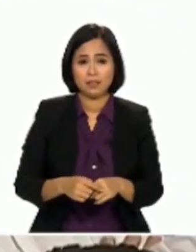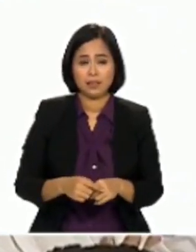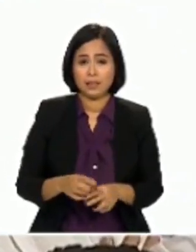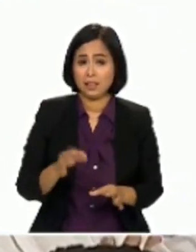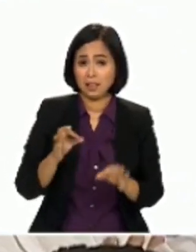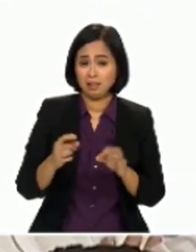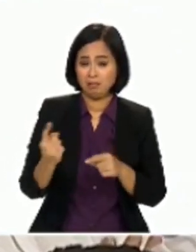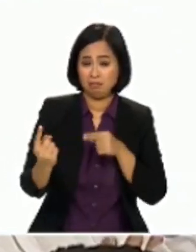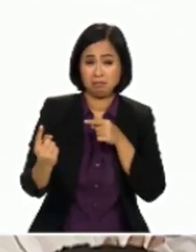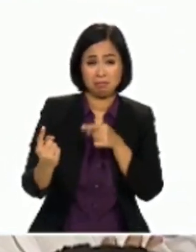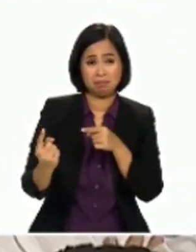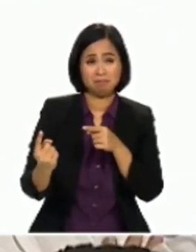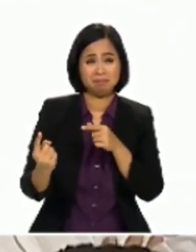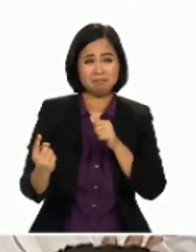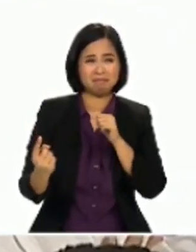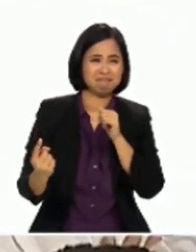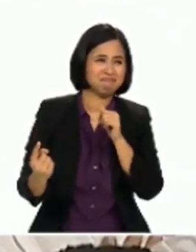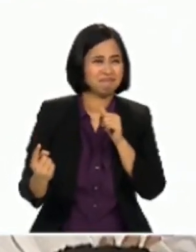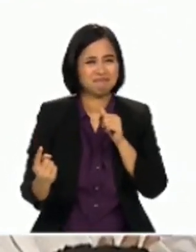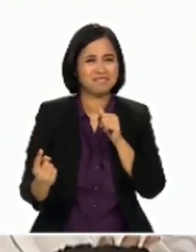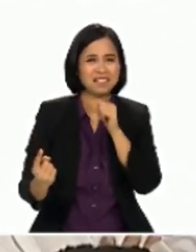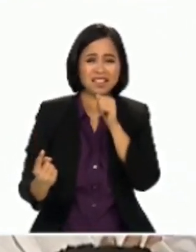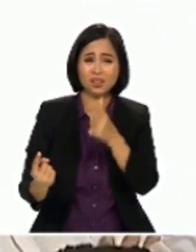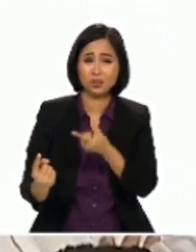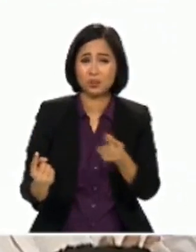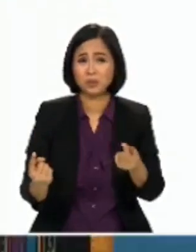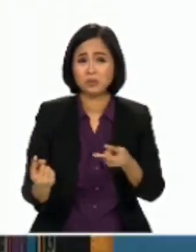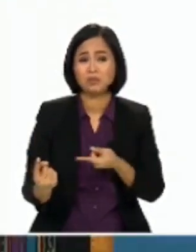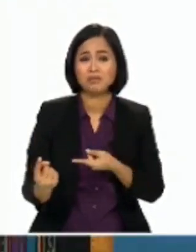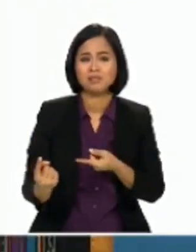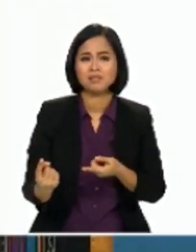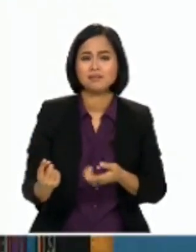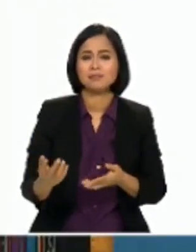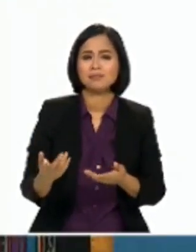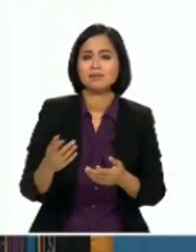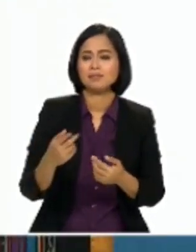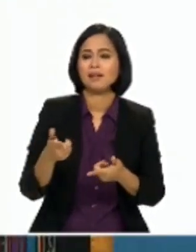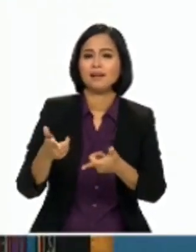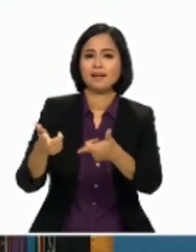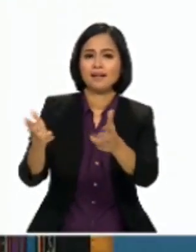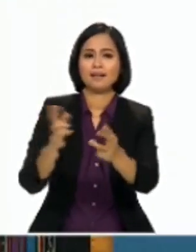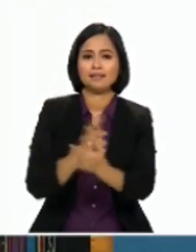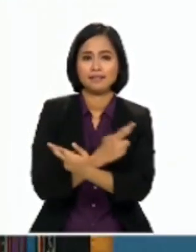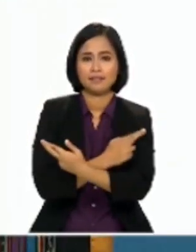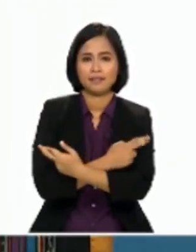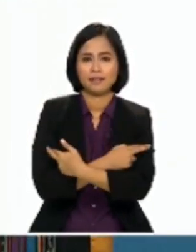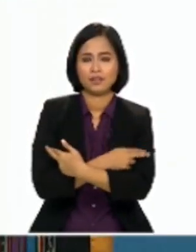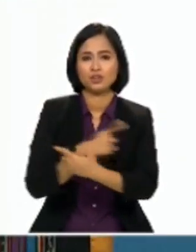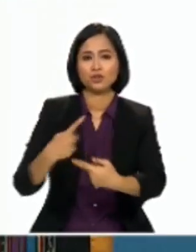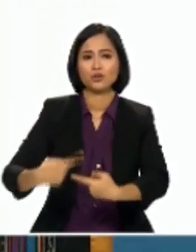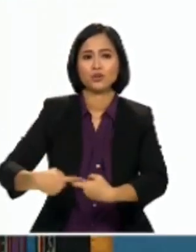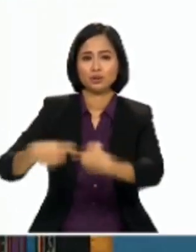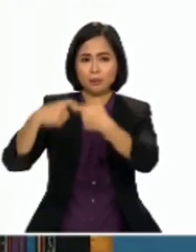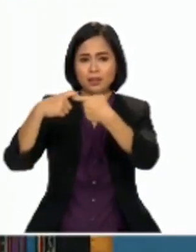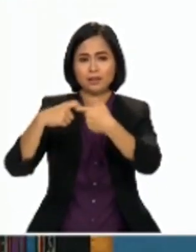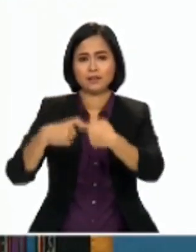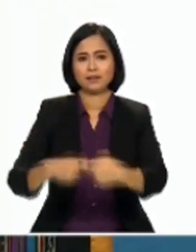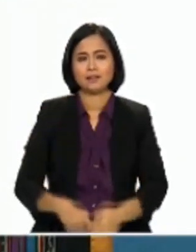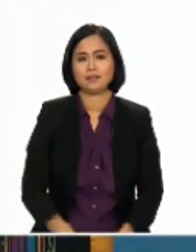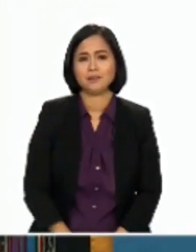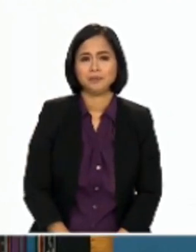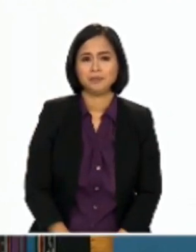if he is not up to it, then papahingayin mo na. Suspend mo na. Wala talagang